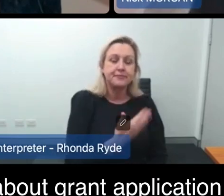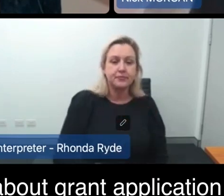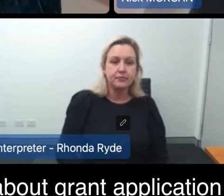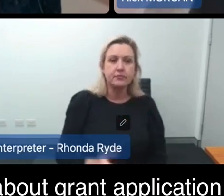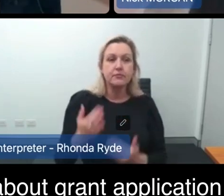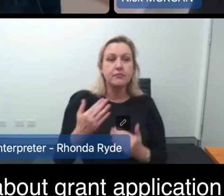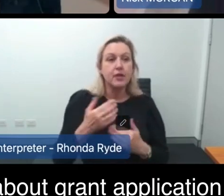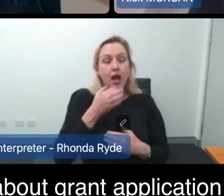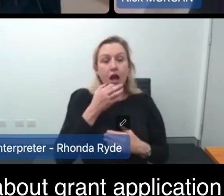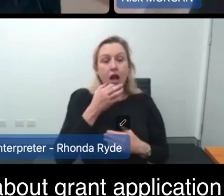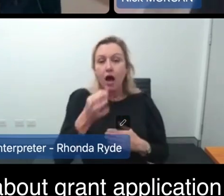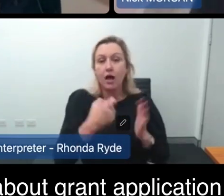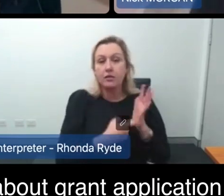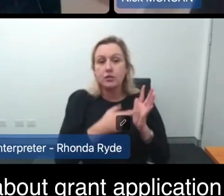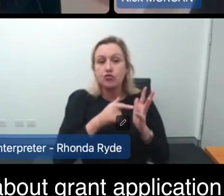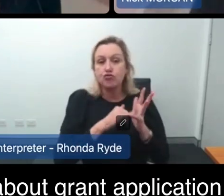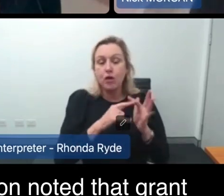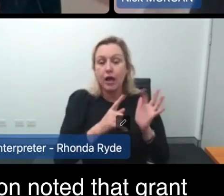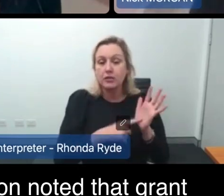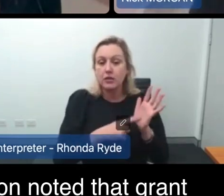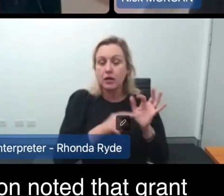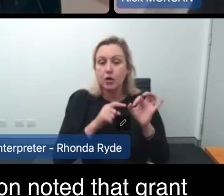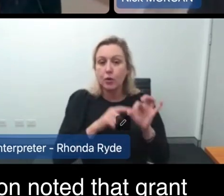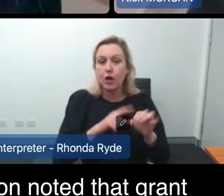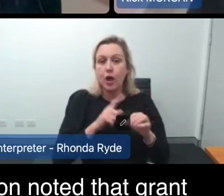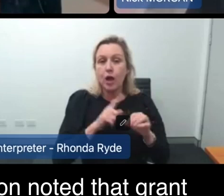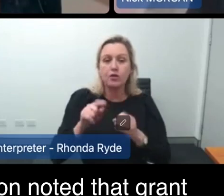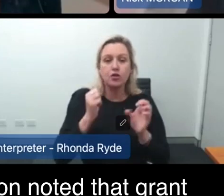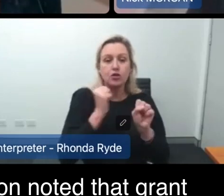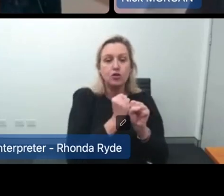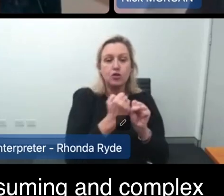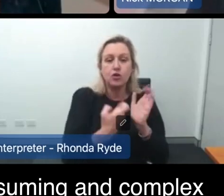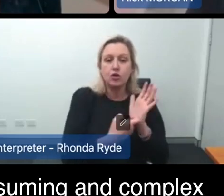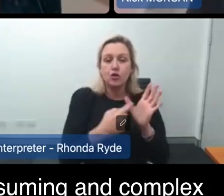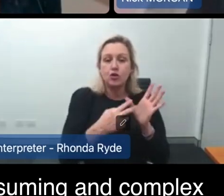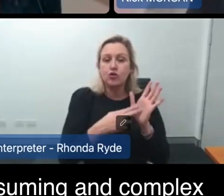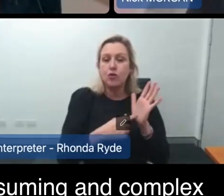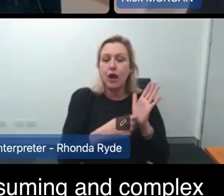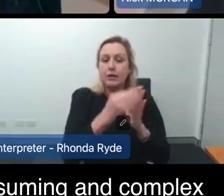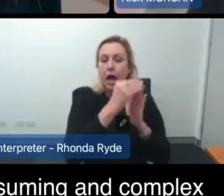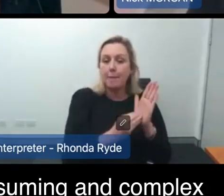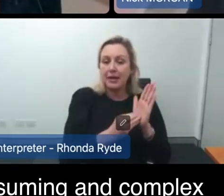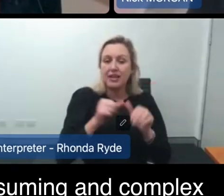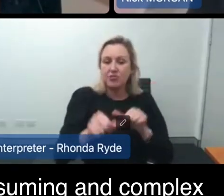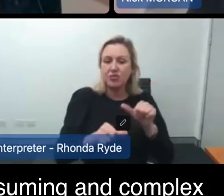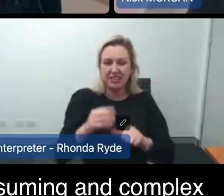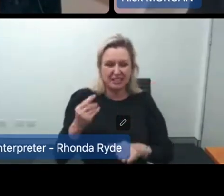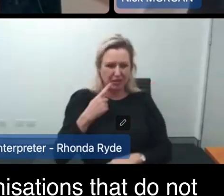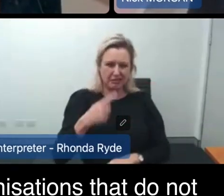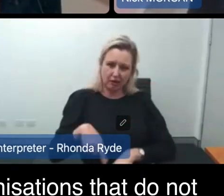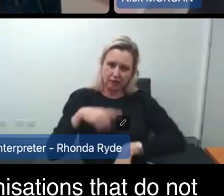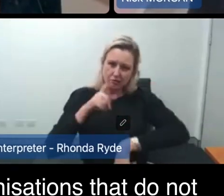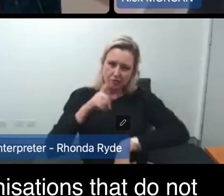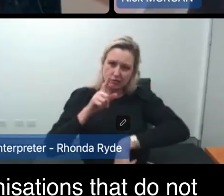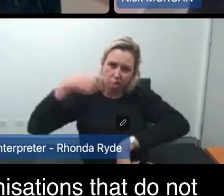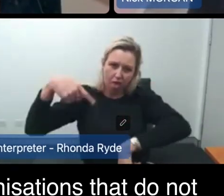Russell, there's a question about grant application processes, and the person noted that grant applications are time-consuming and complex,